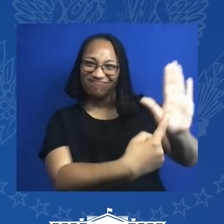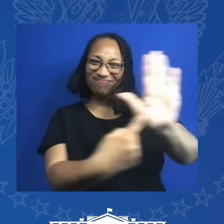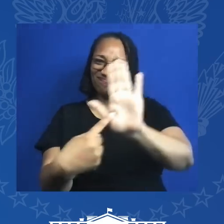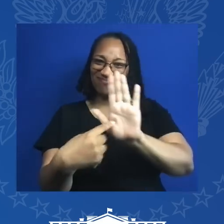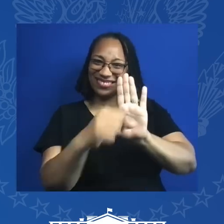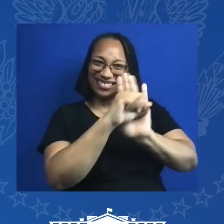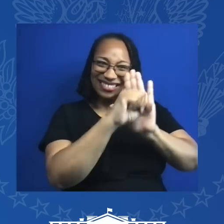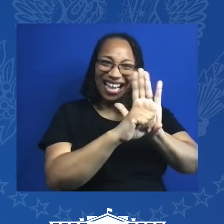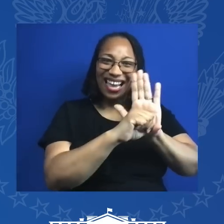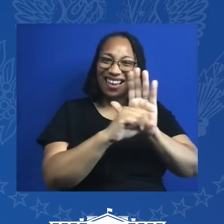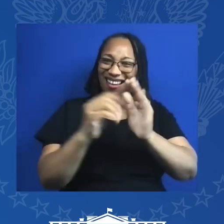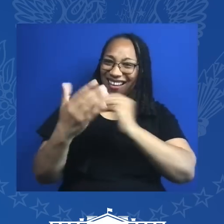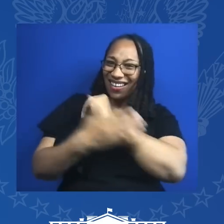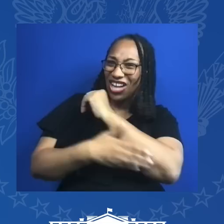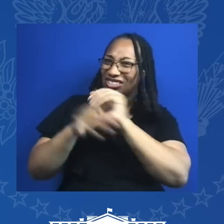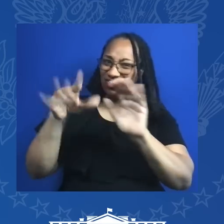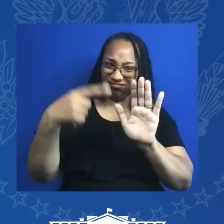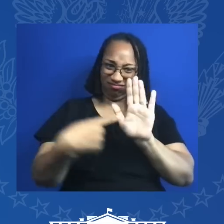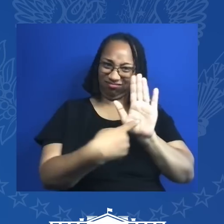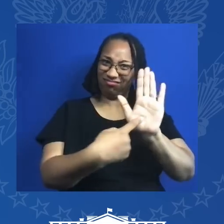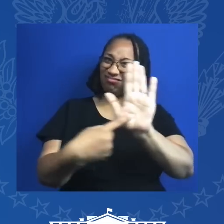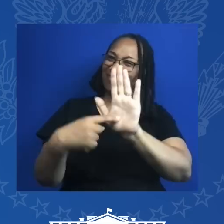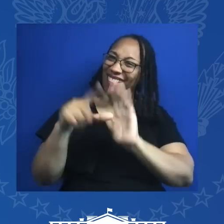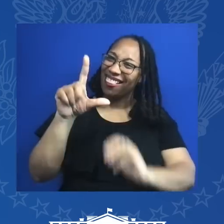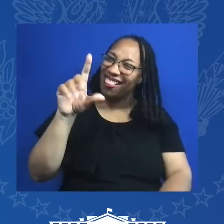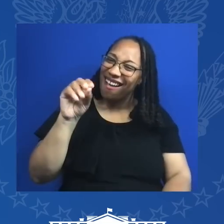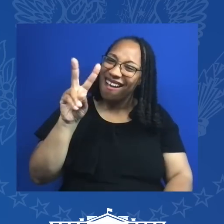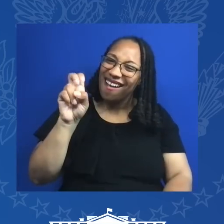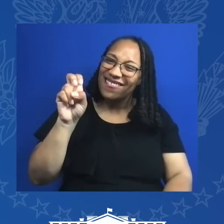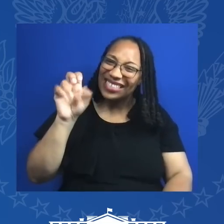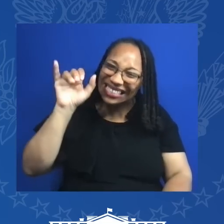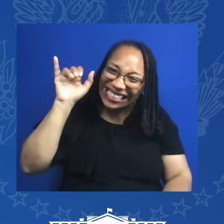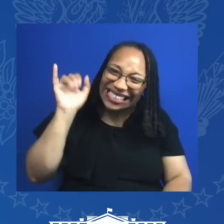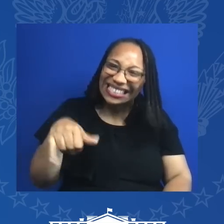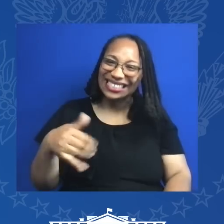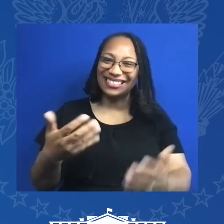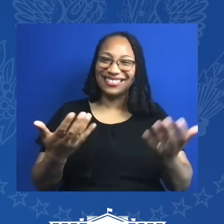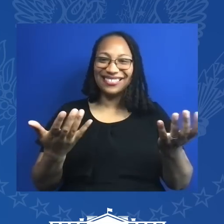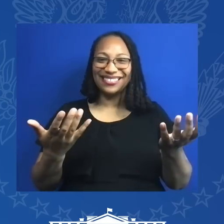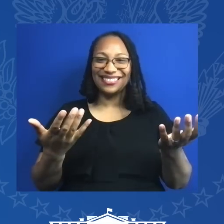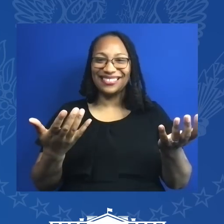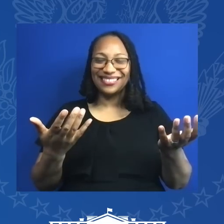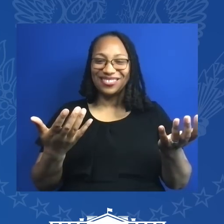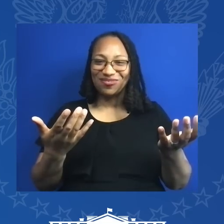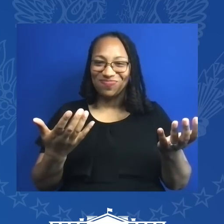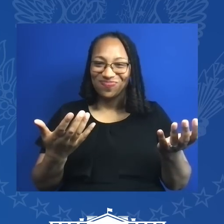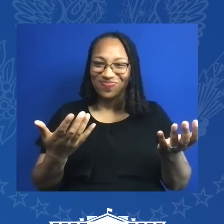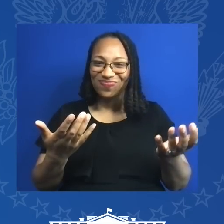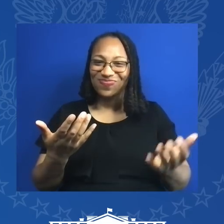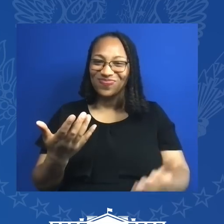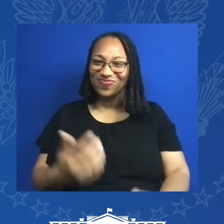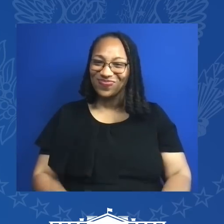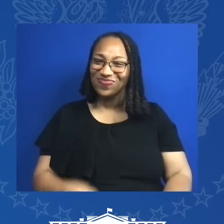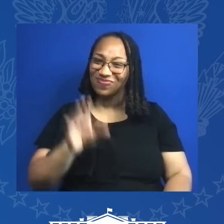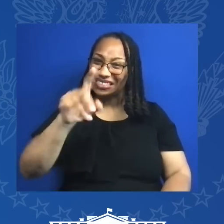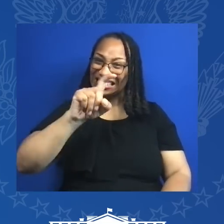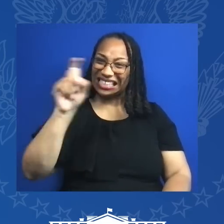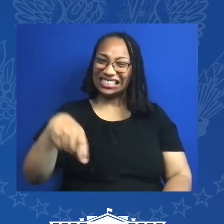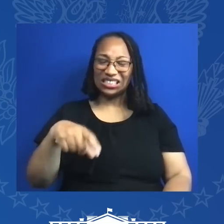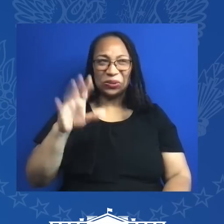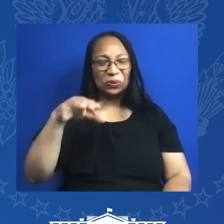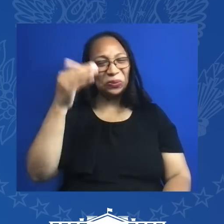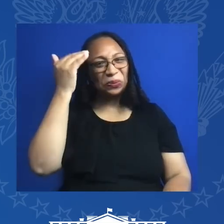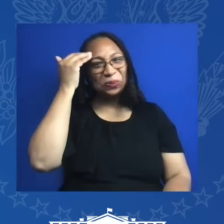As you can imagine, being out in Texas can be especially tough. In many areas of Texas, we don't see families like